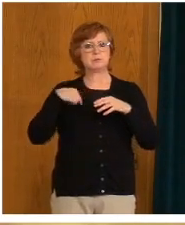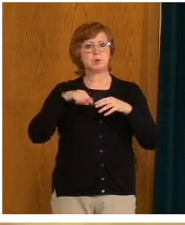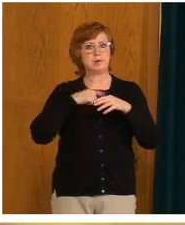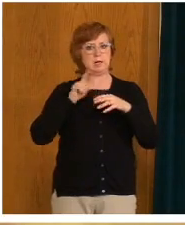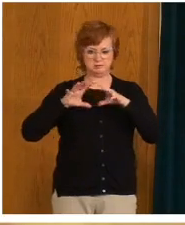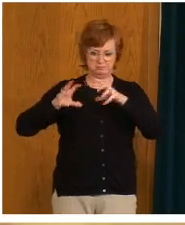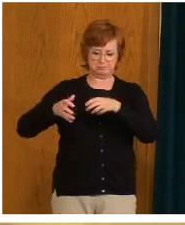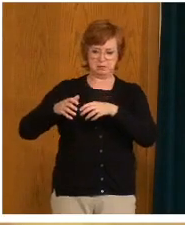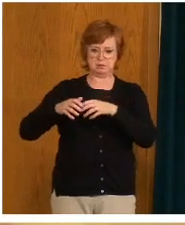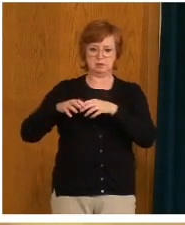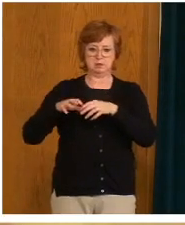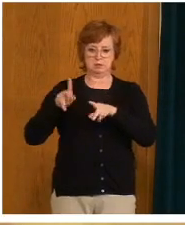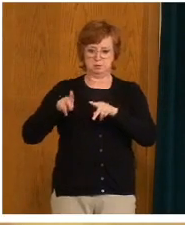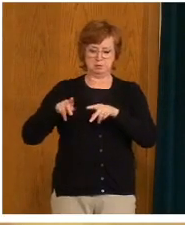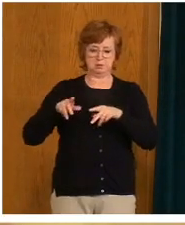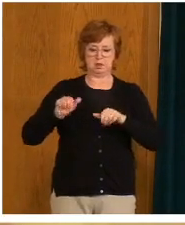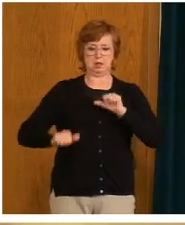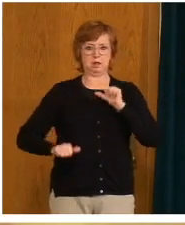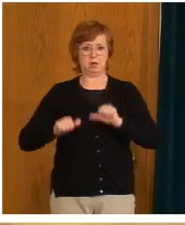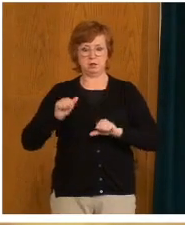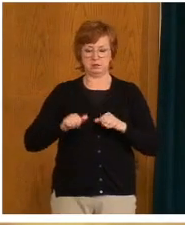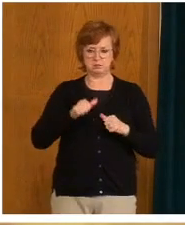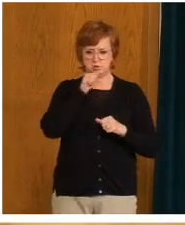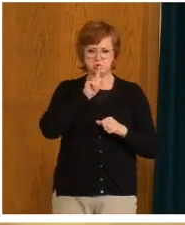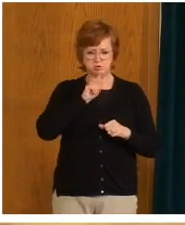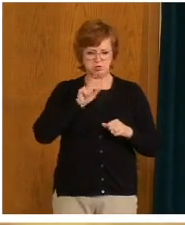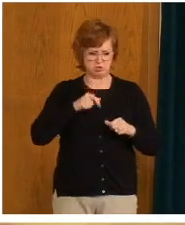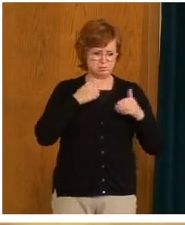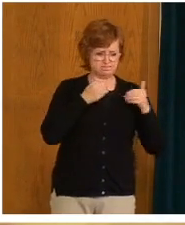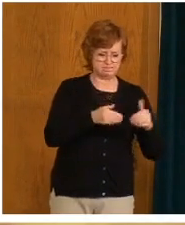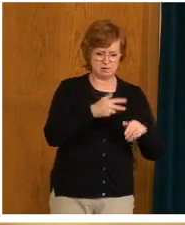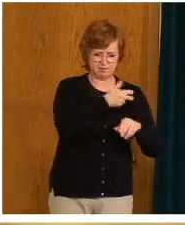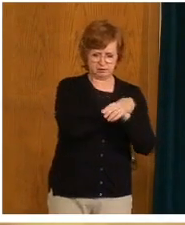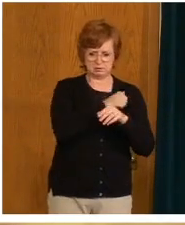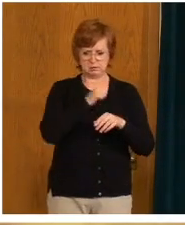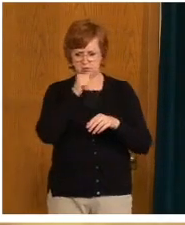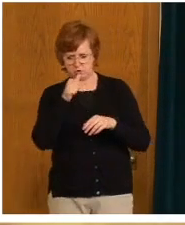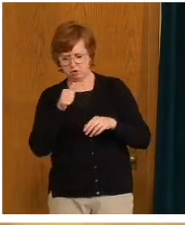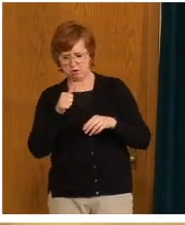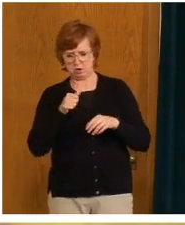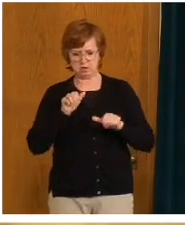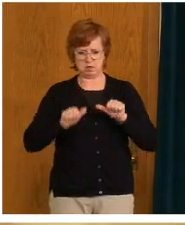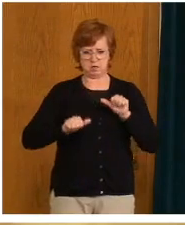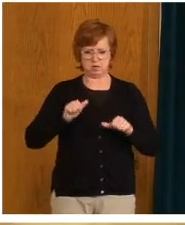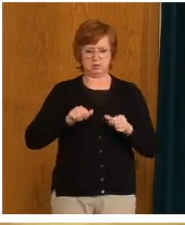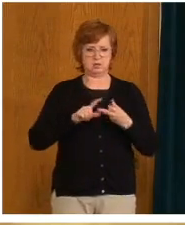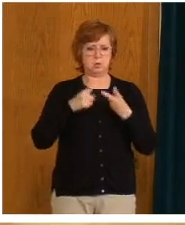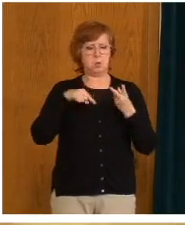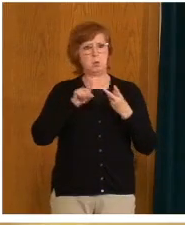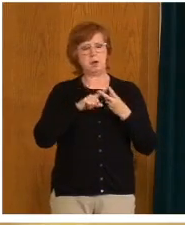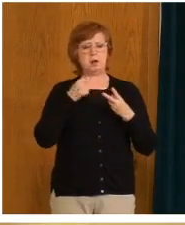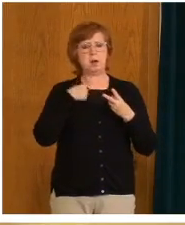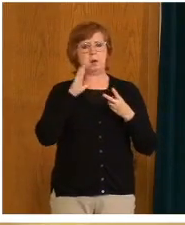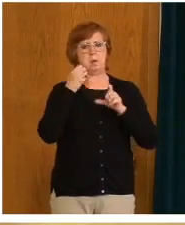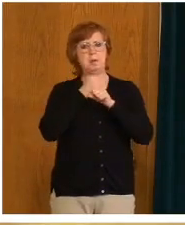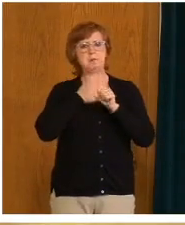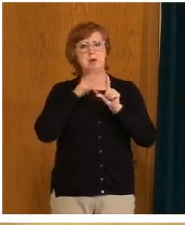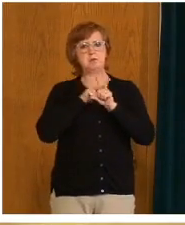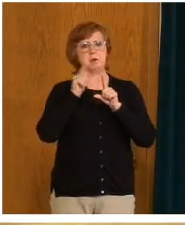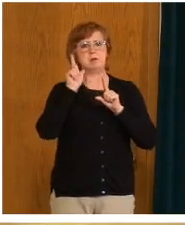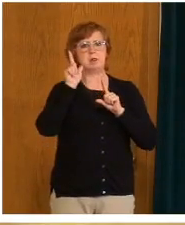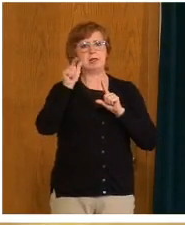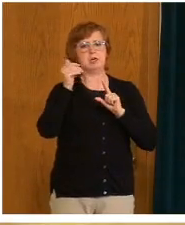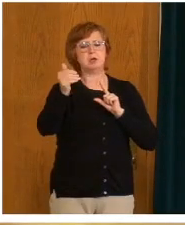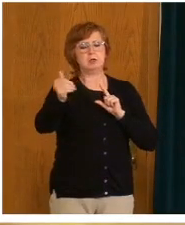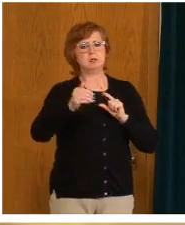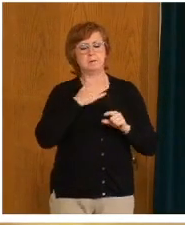whether or not we should take the vaccine, maybe on the fence as to when we ultimately might make that appointment. And I would urge you to